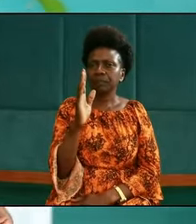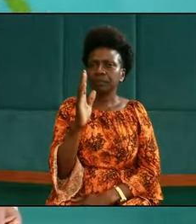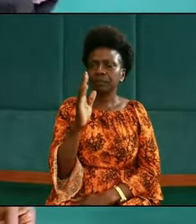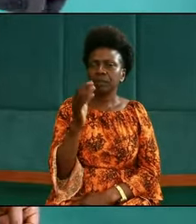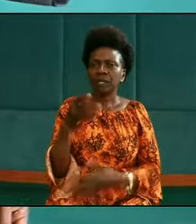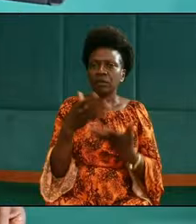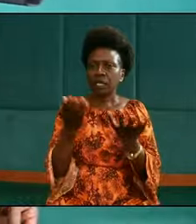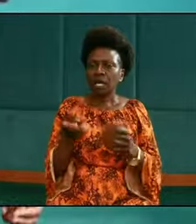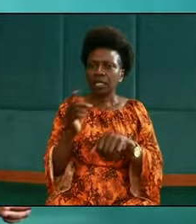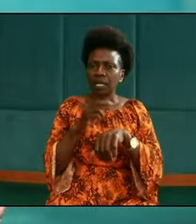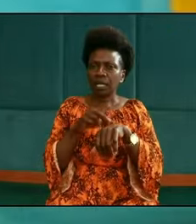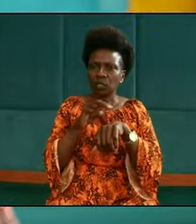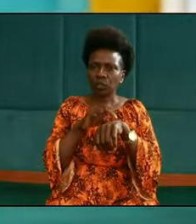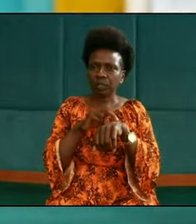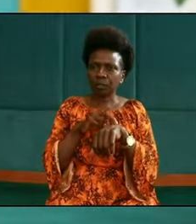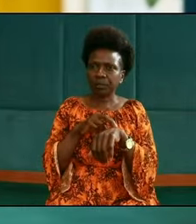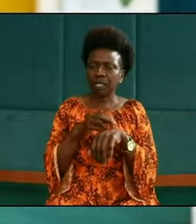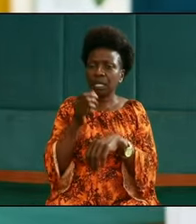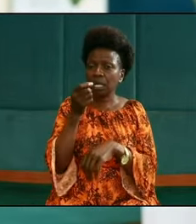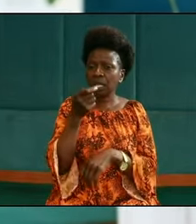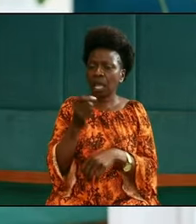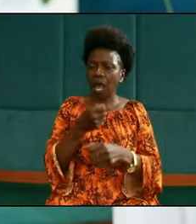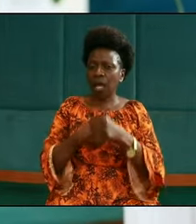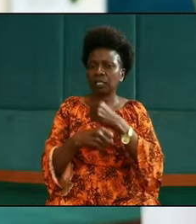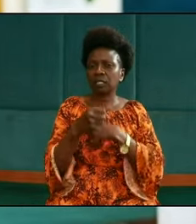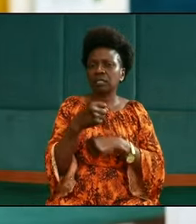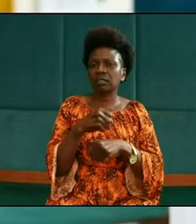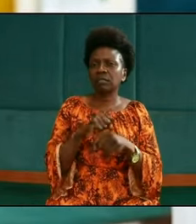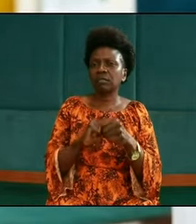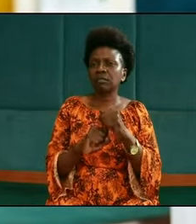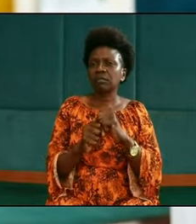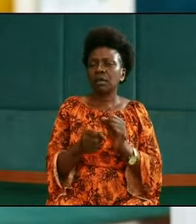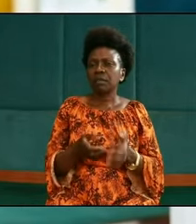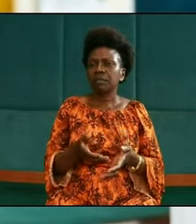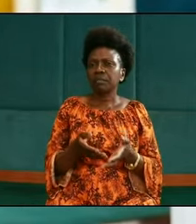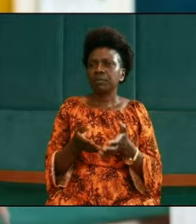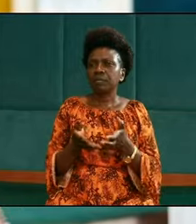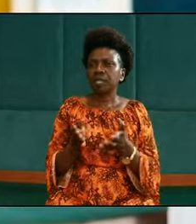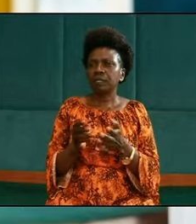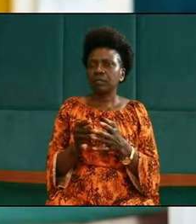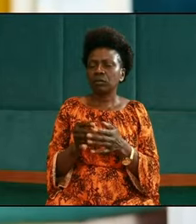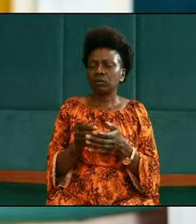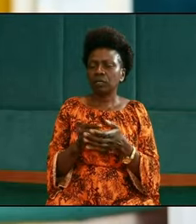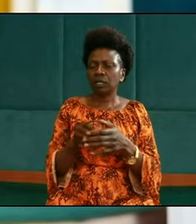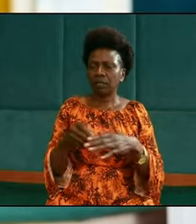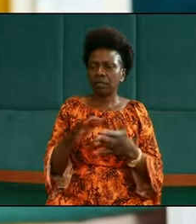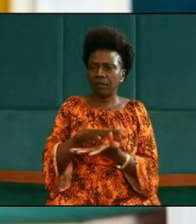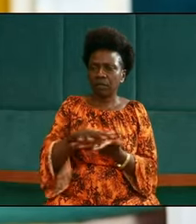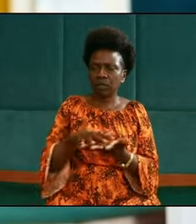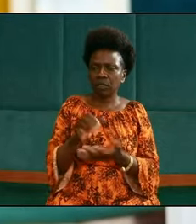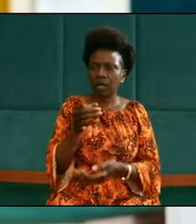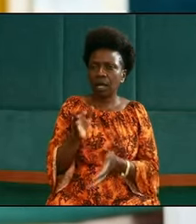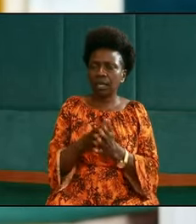Otherwise, as a nation, the axe has been laid on the root, and